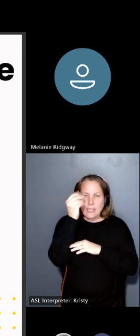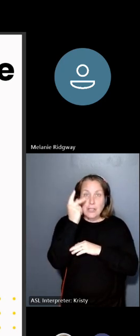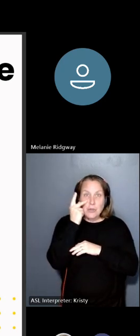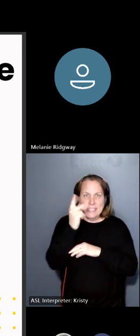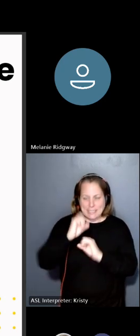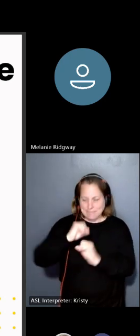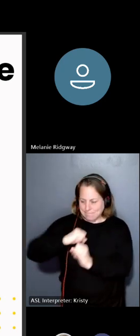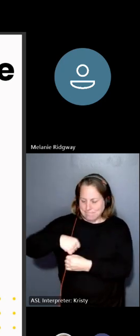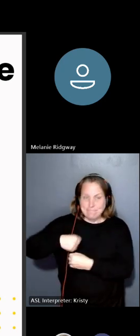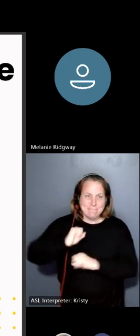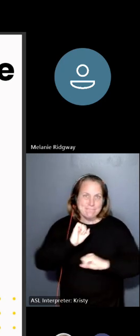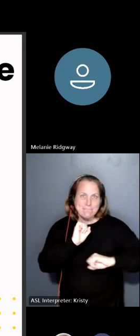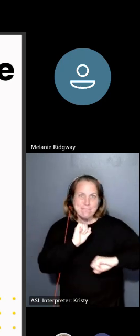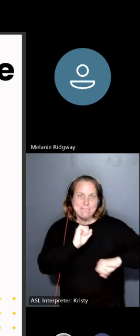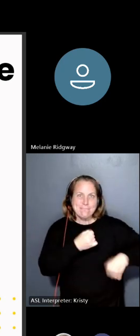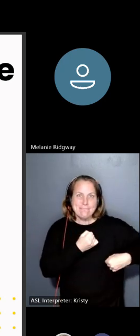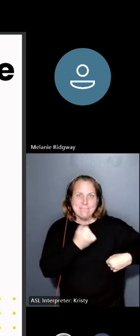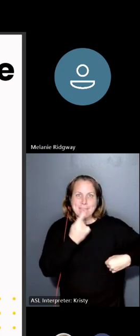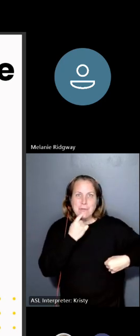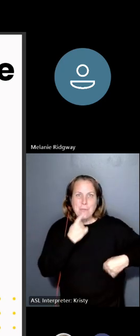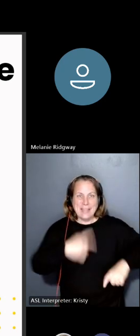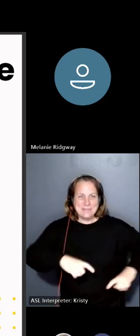paddle in a red circle.